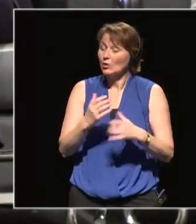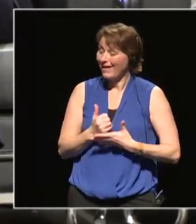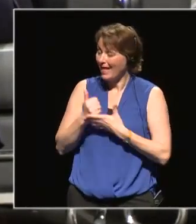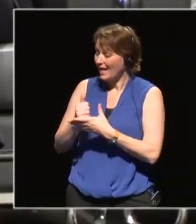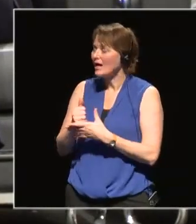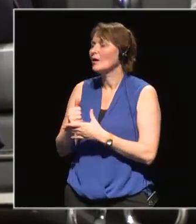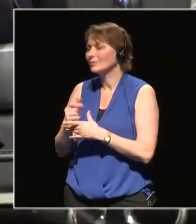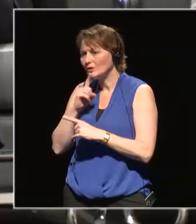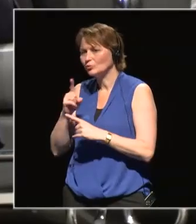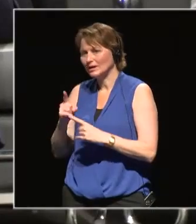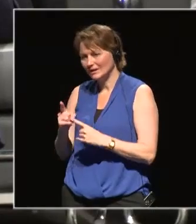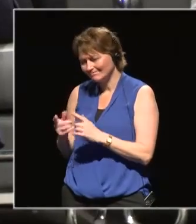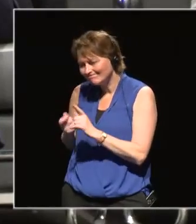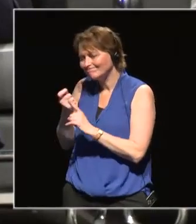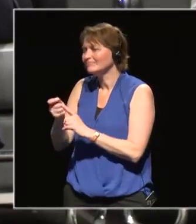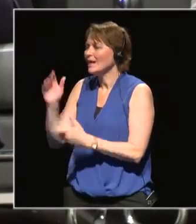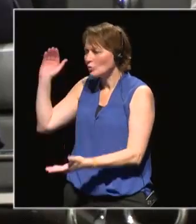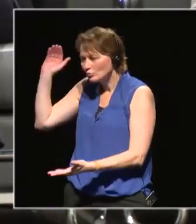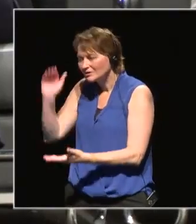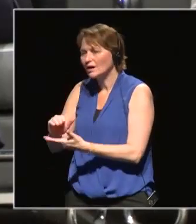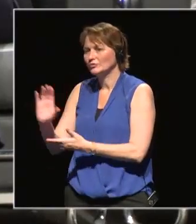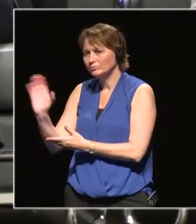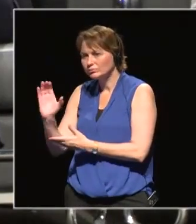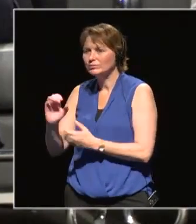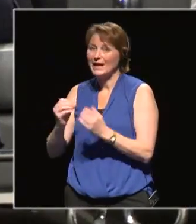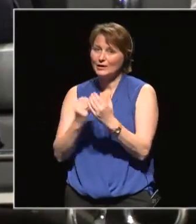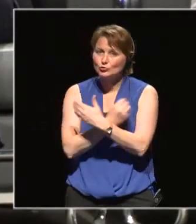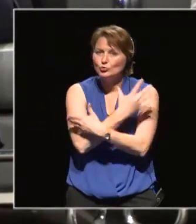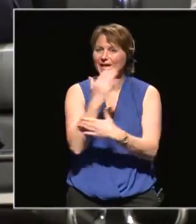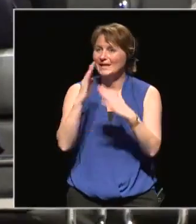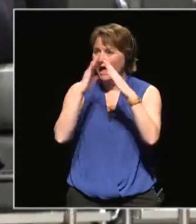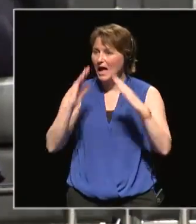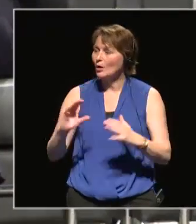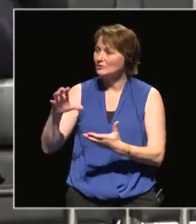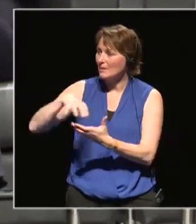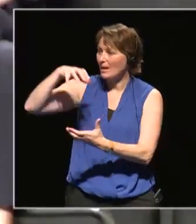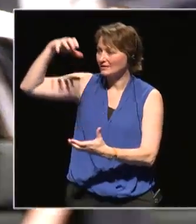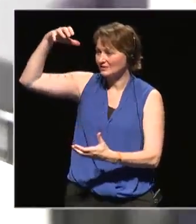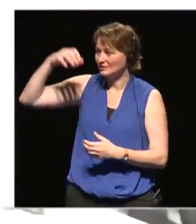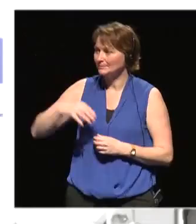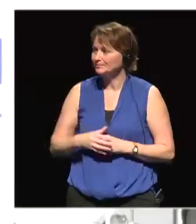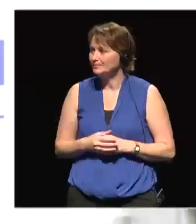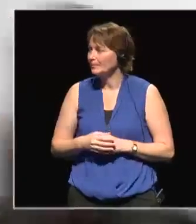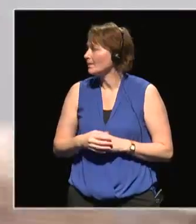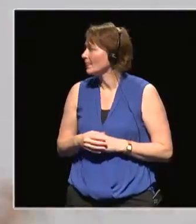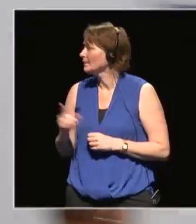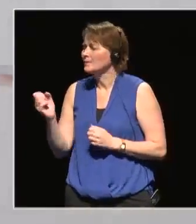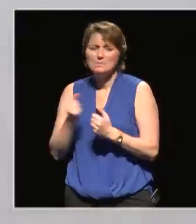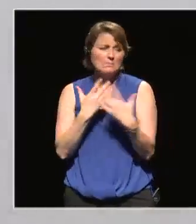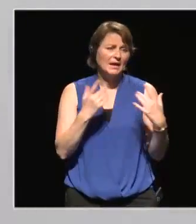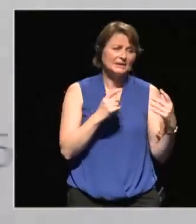contribute significantly to reduction in their reducing greenhouse gas emissions. Topics. Some of them are questions, some of them